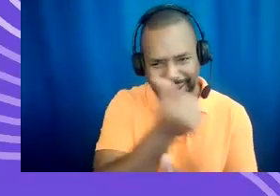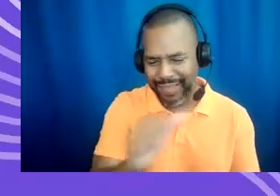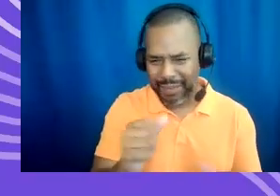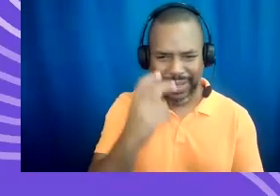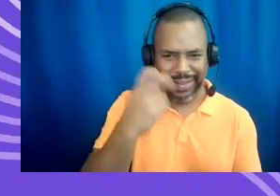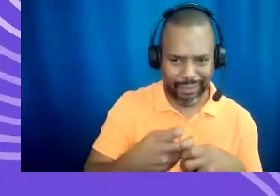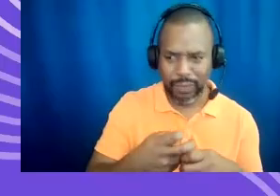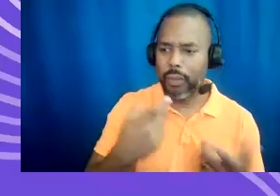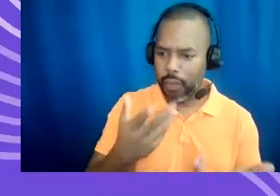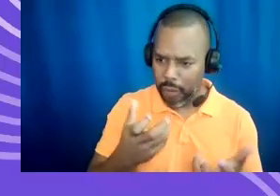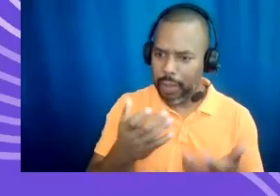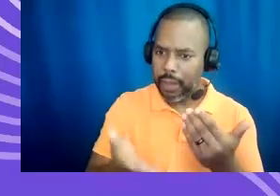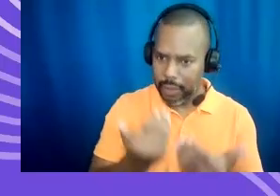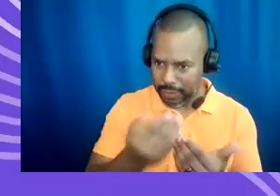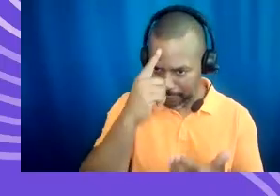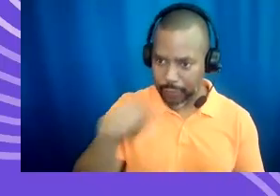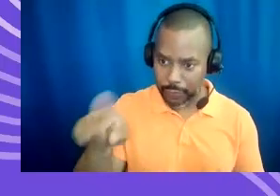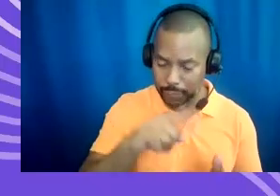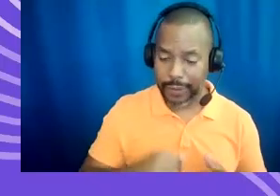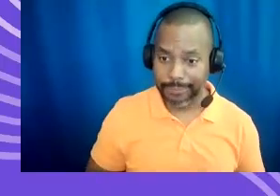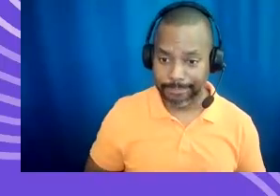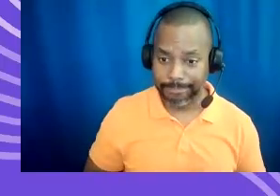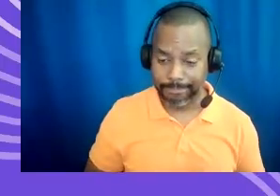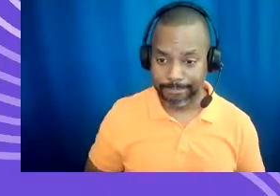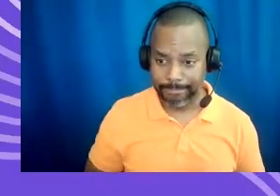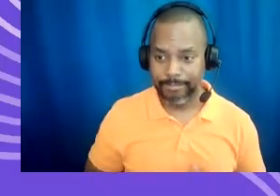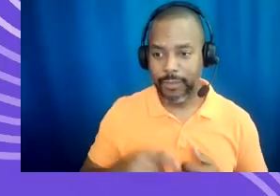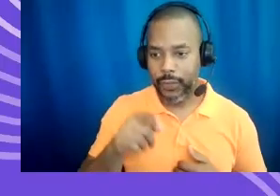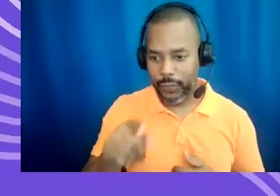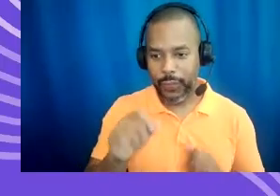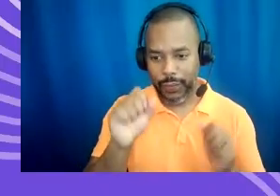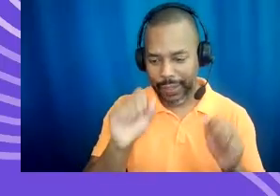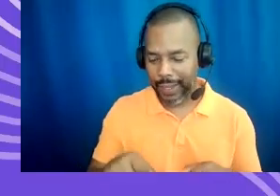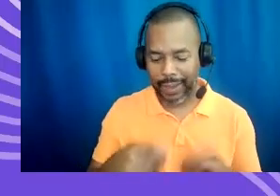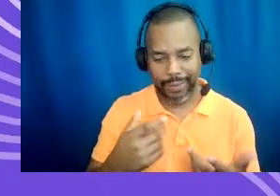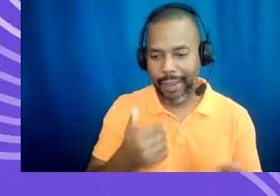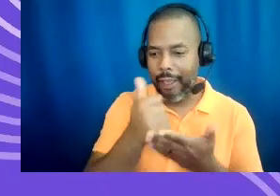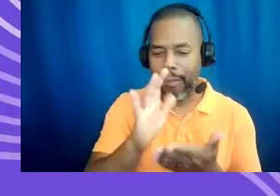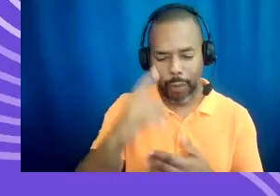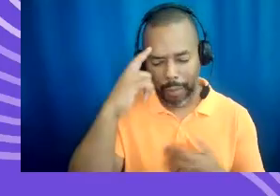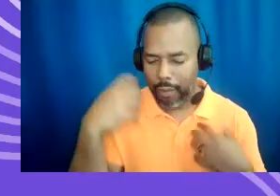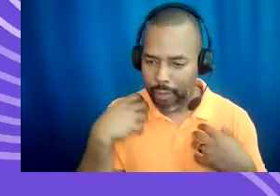it easier, just to ensure that you're meeting your overall well-being and mental health